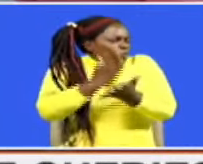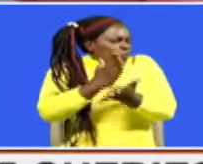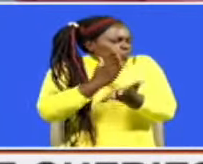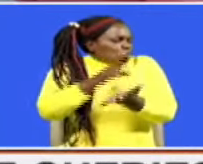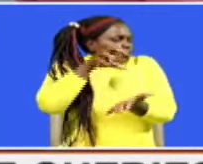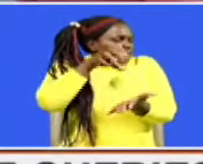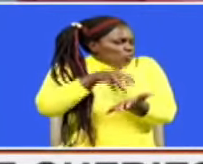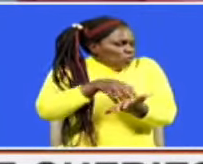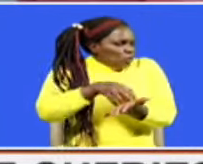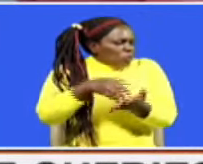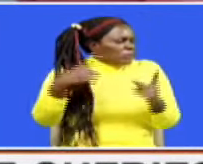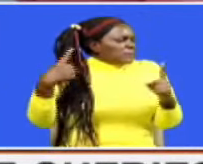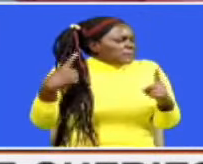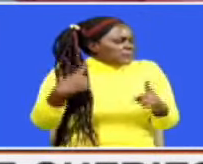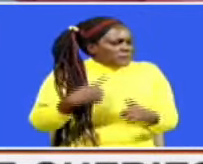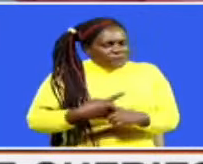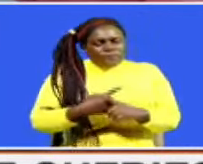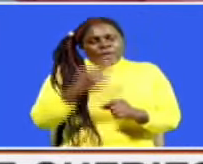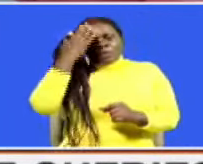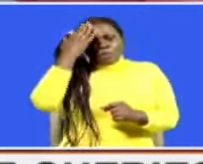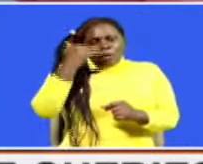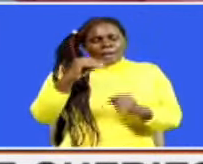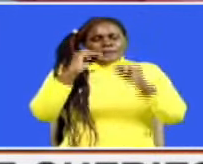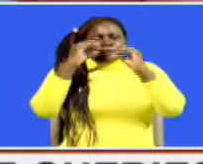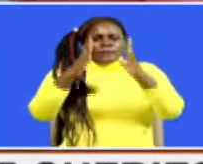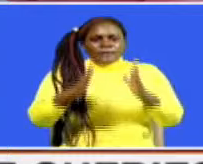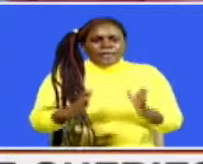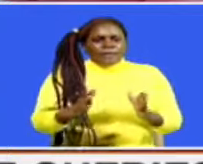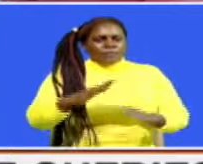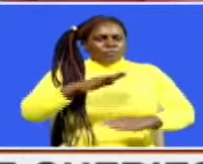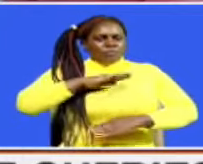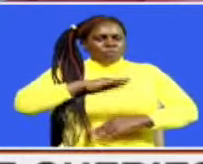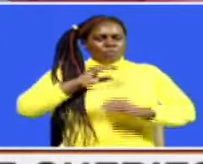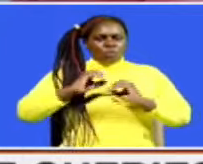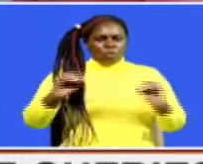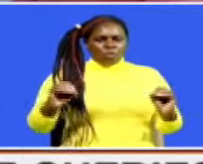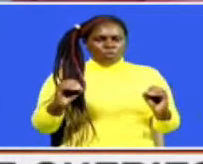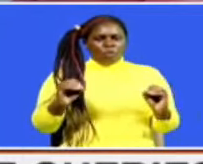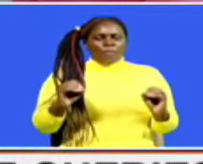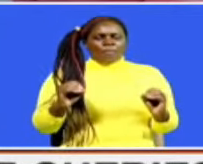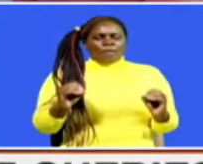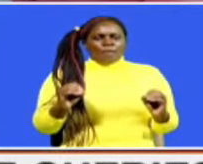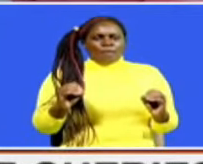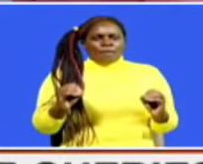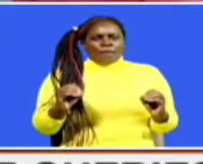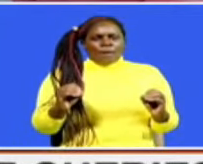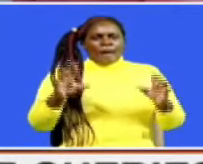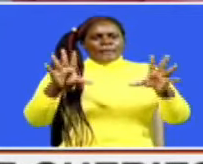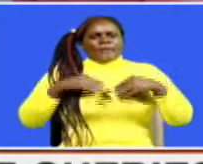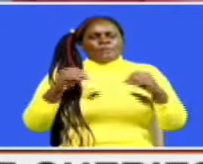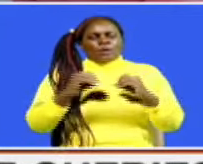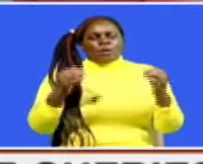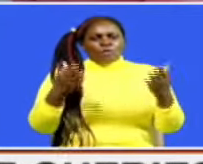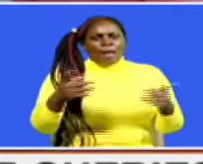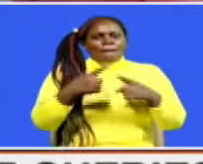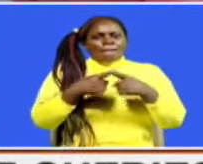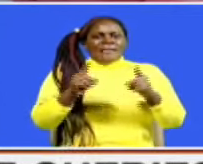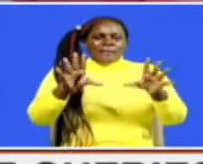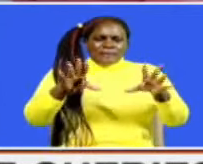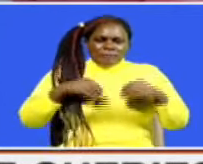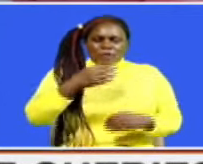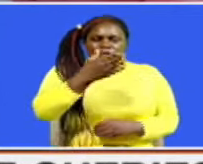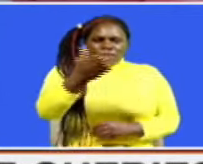things on the ground are very different. That's why the teachers are very dissatisfied. Okay. You can answer very well, it's not acceptable, it's not this, but it's